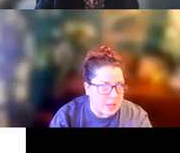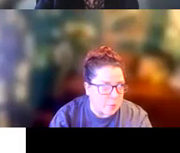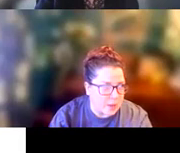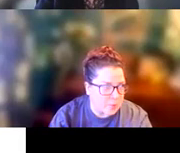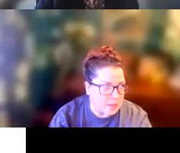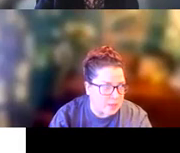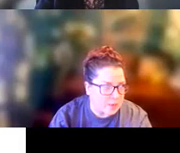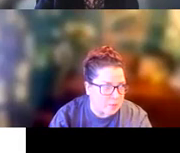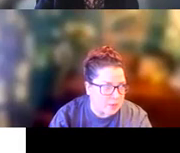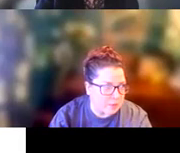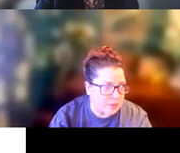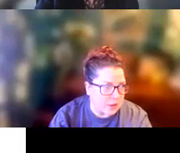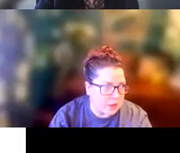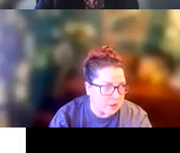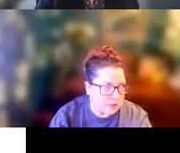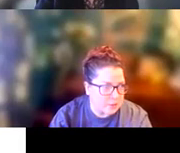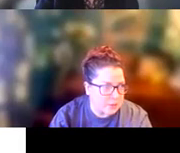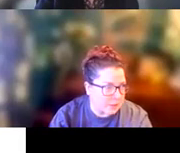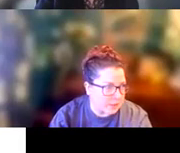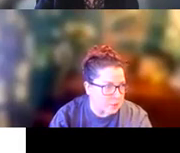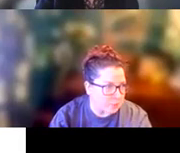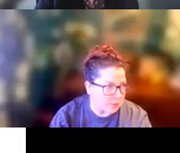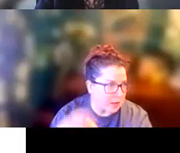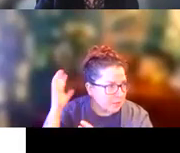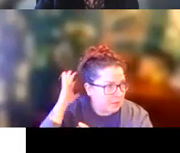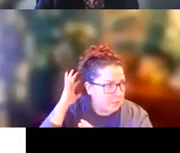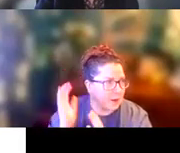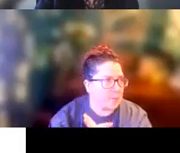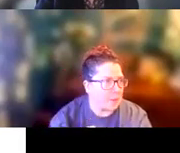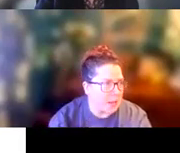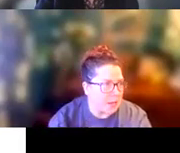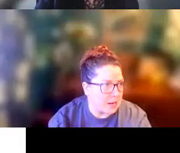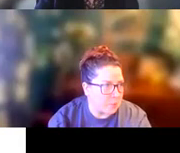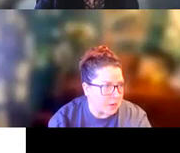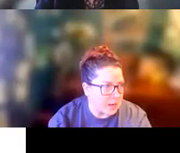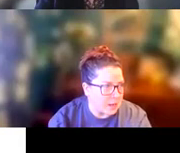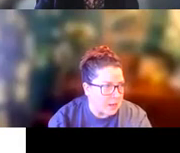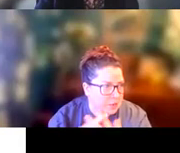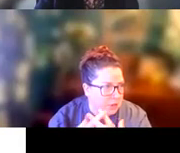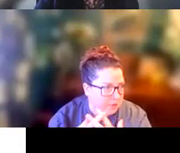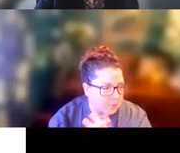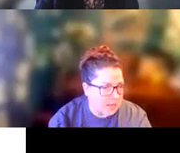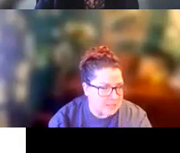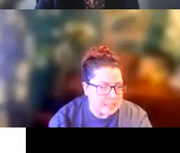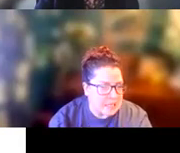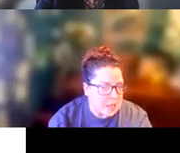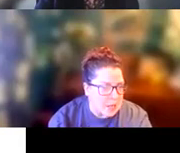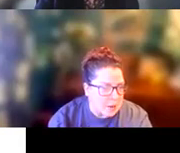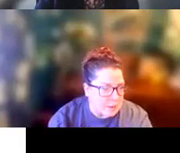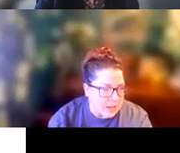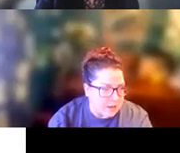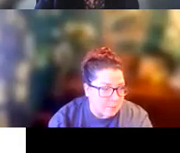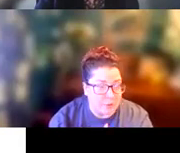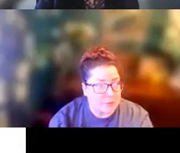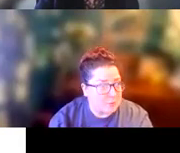am a white woman with curly reddish brown hair that I wear up in a bun, and I'm wearing dark frame glasses.